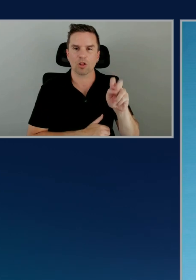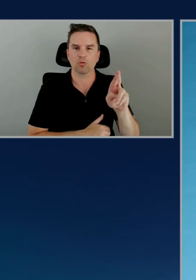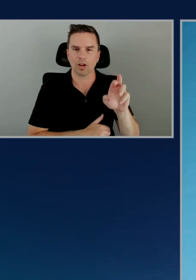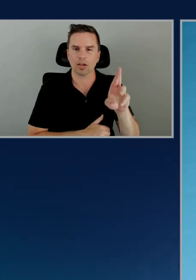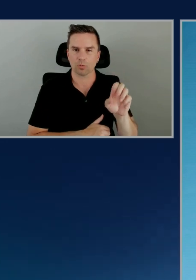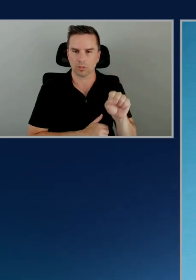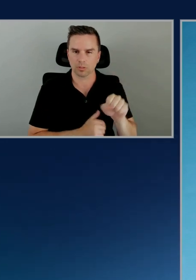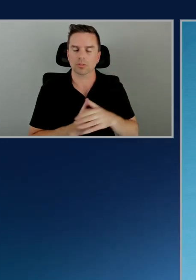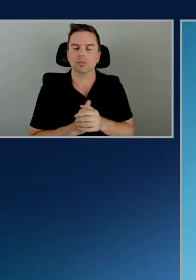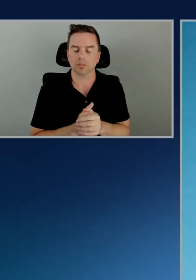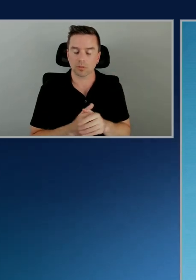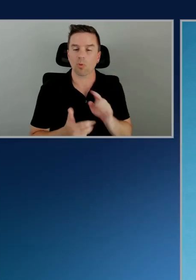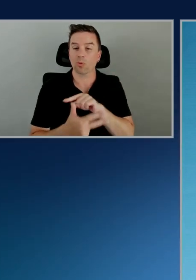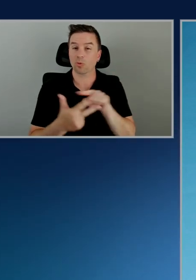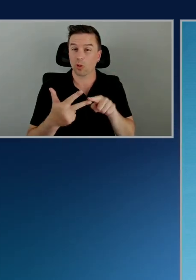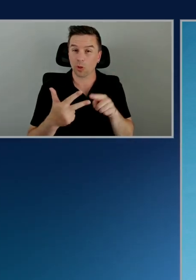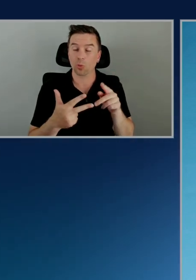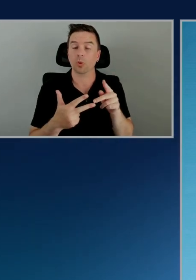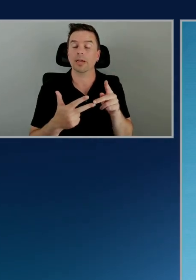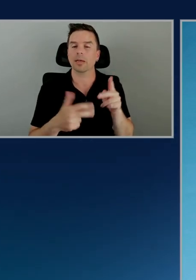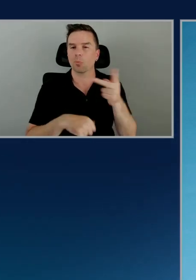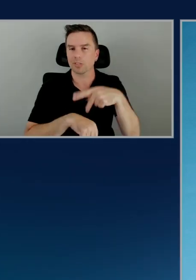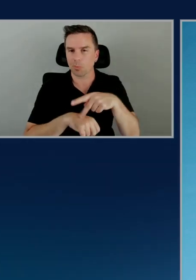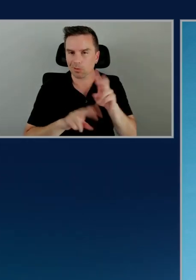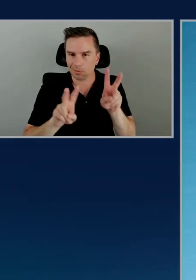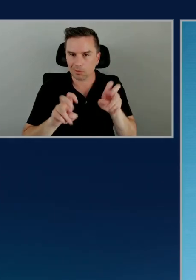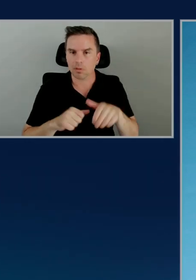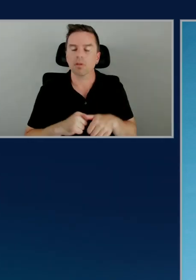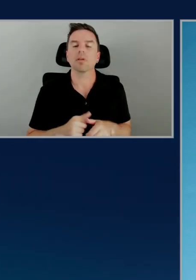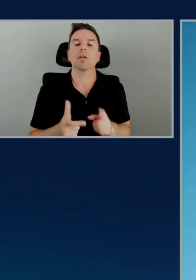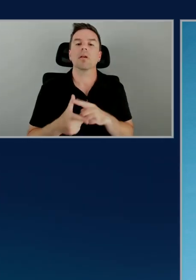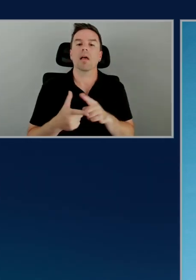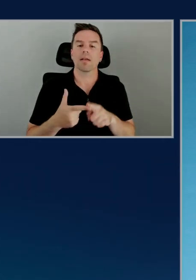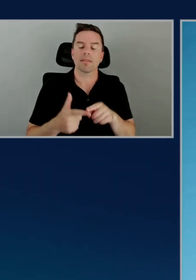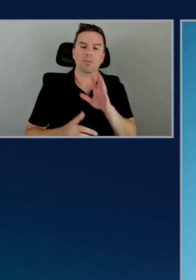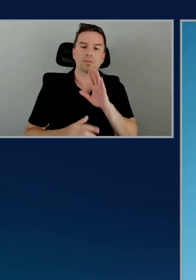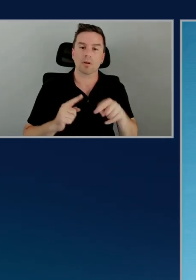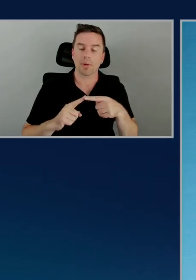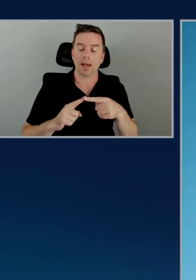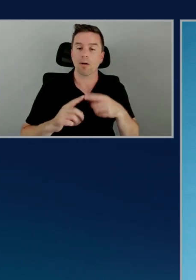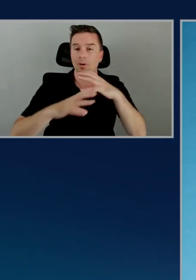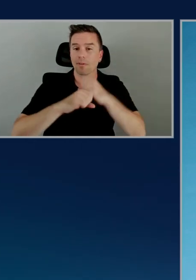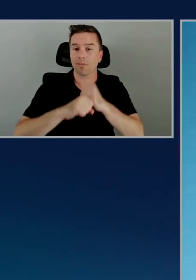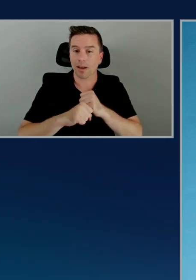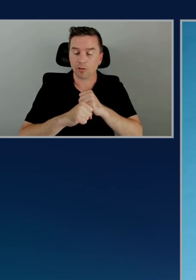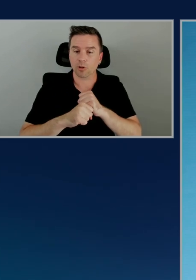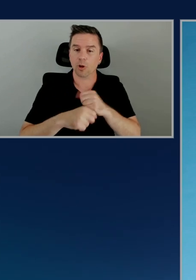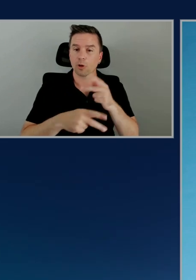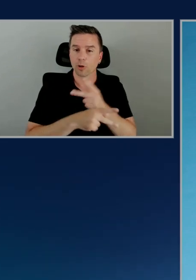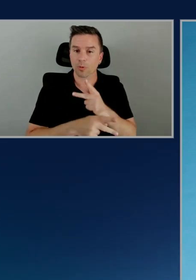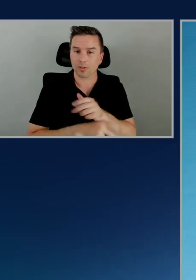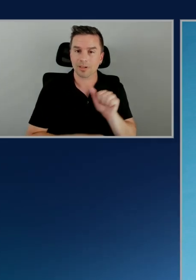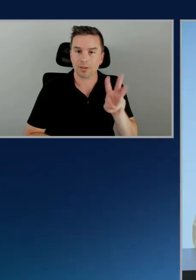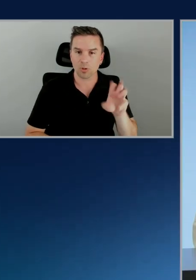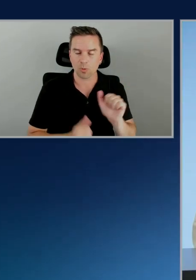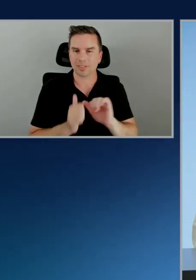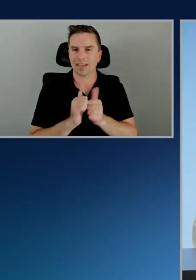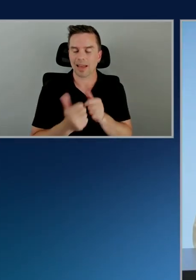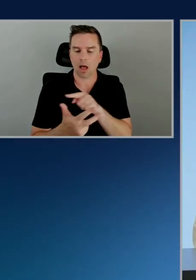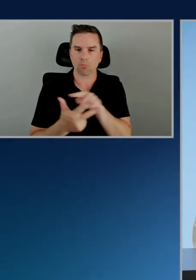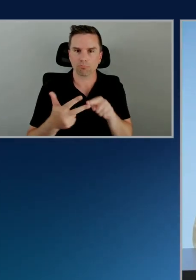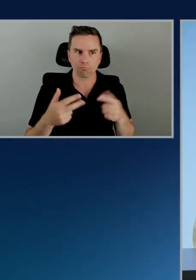three principles, and then we'll get into details of confidential computing at AWS and how these two things come together. Sudhir,